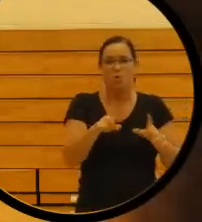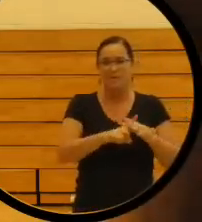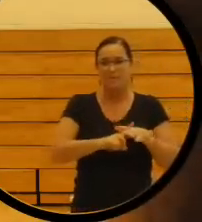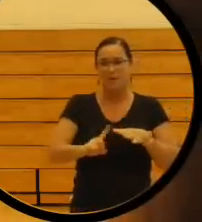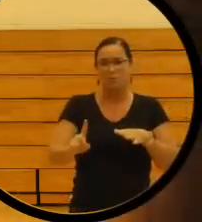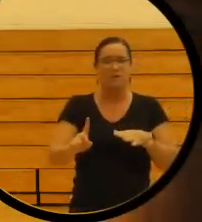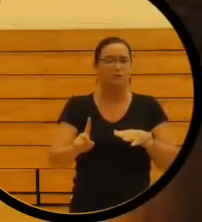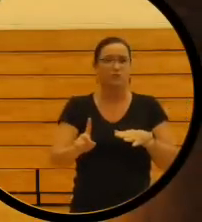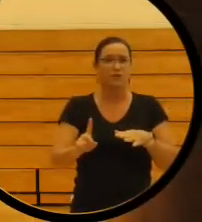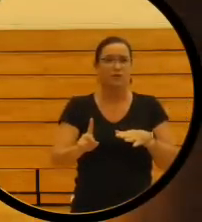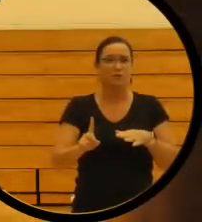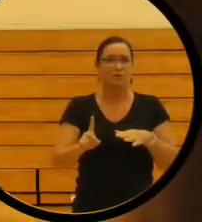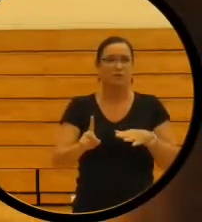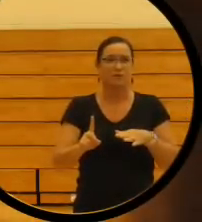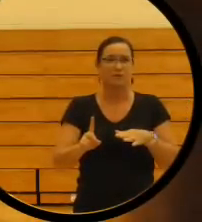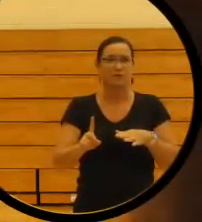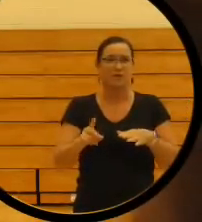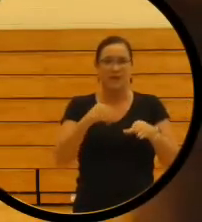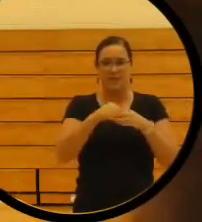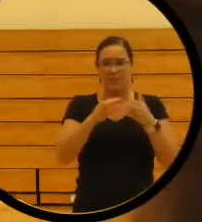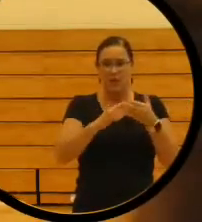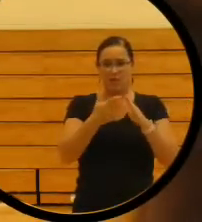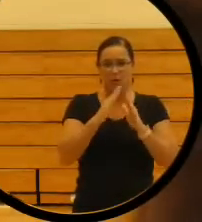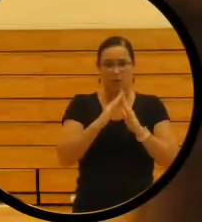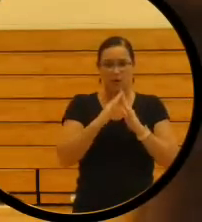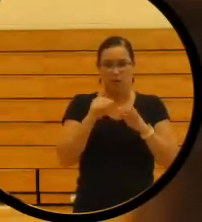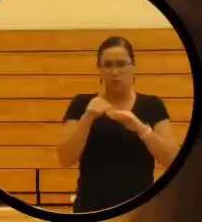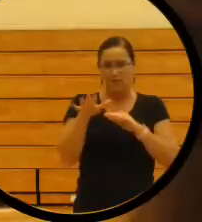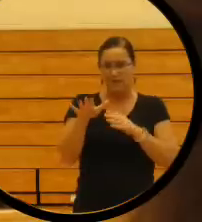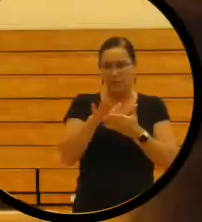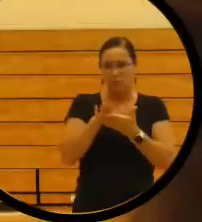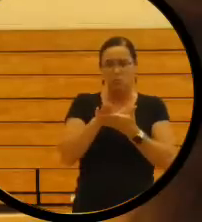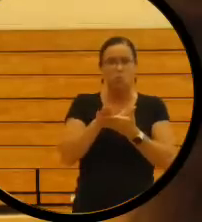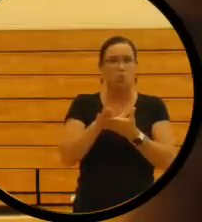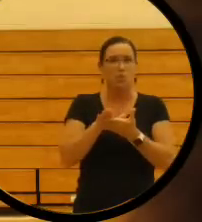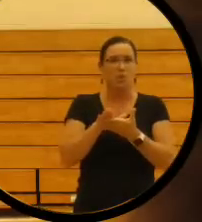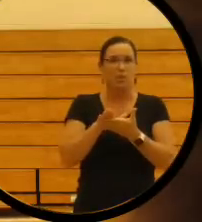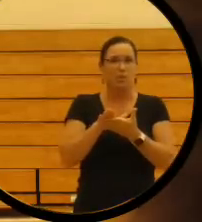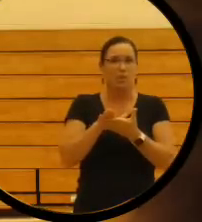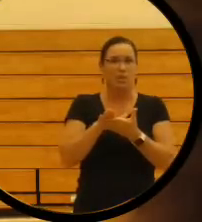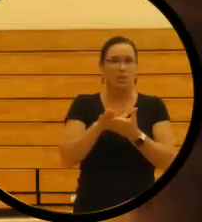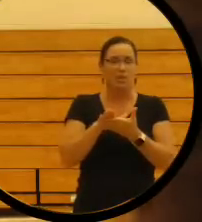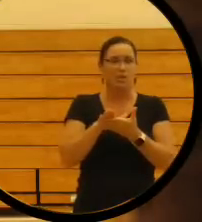evacuation in a community to affect the school.